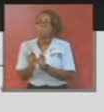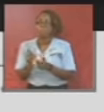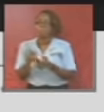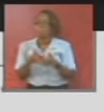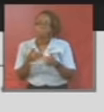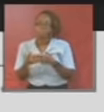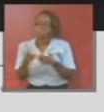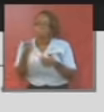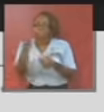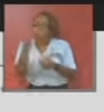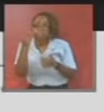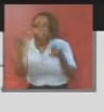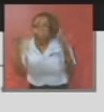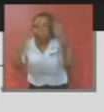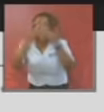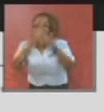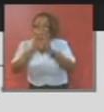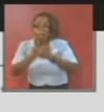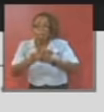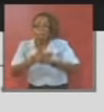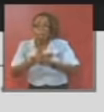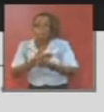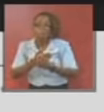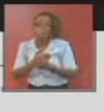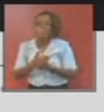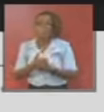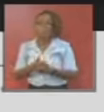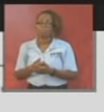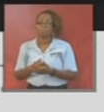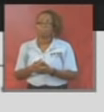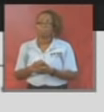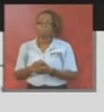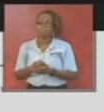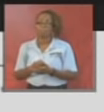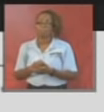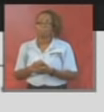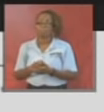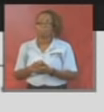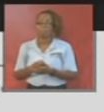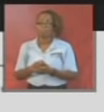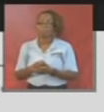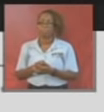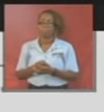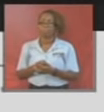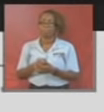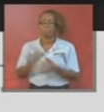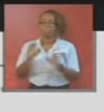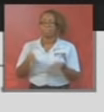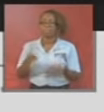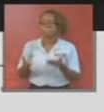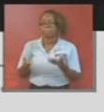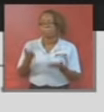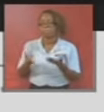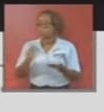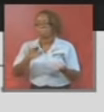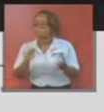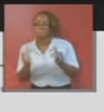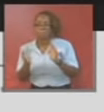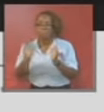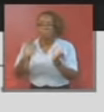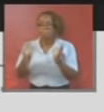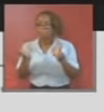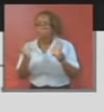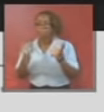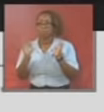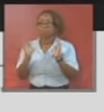just 3 cases in that particular community during that time frame. And that will shift randomly as people turn up. So it isn't